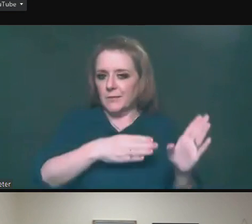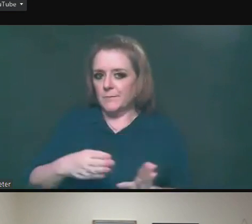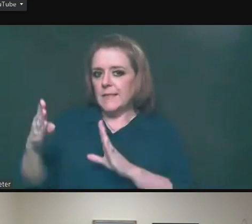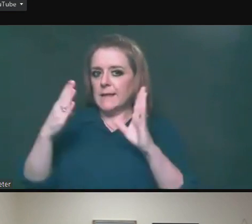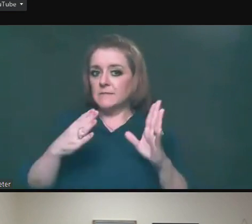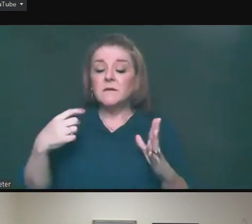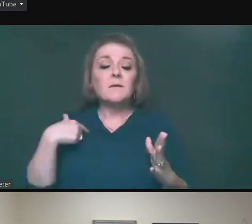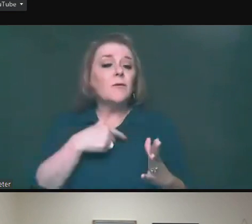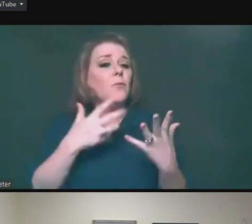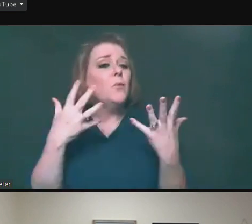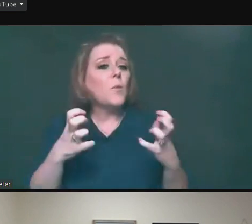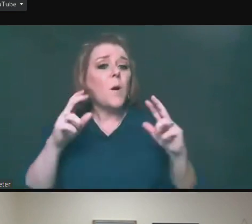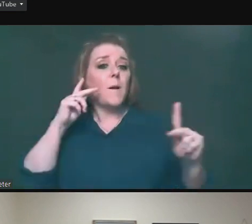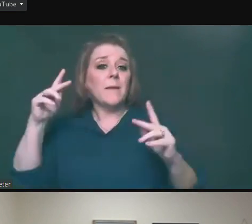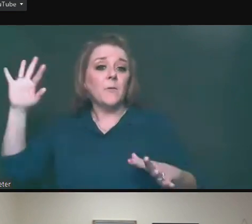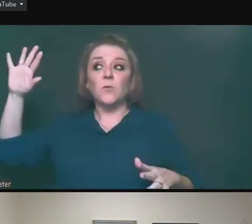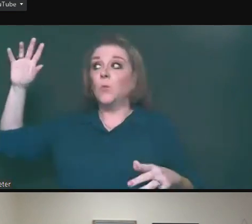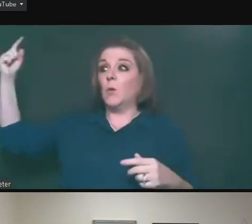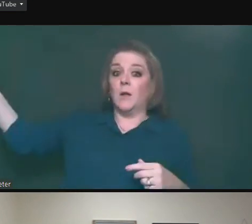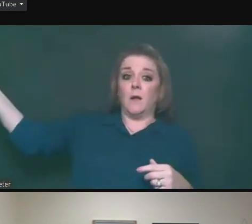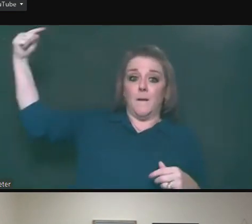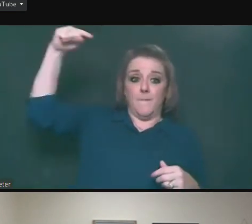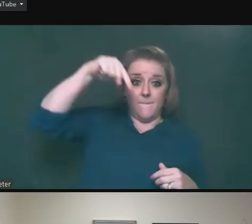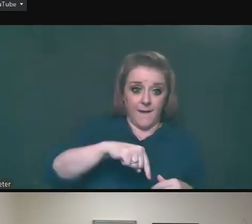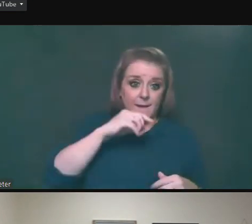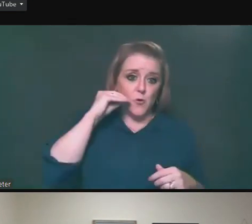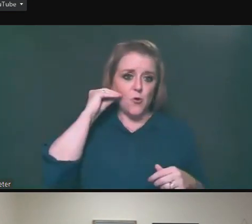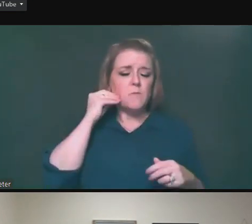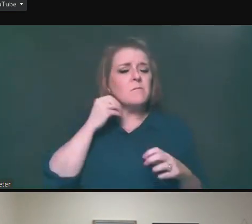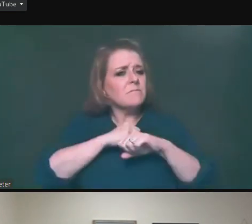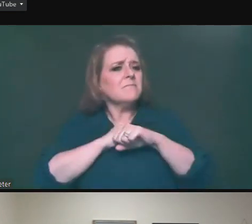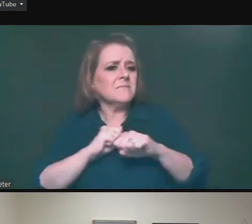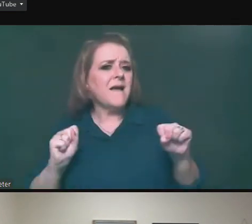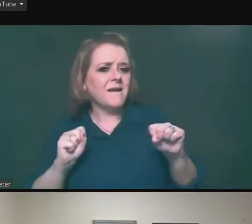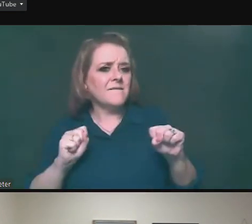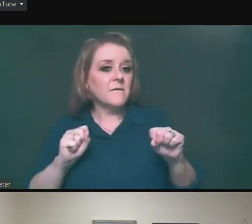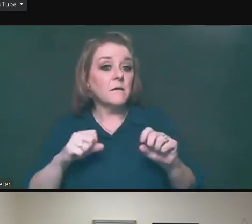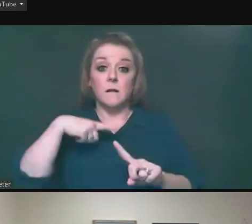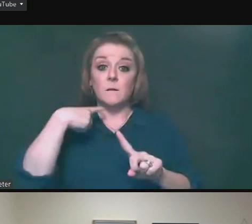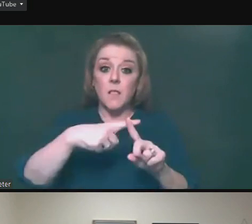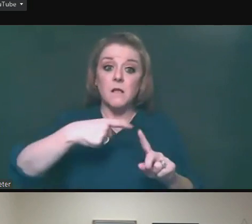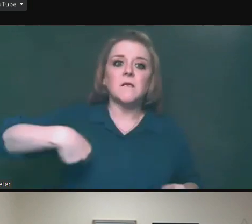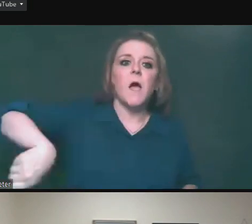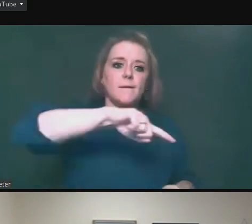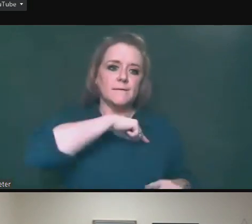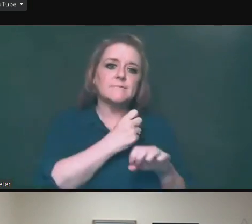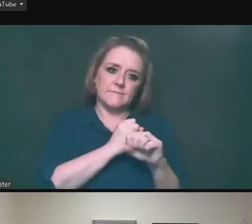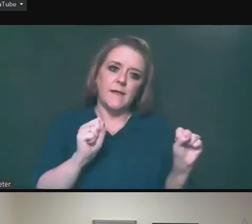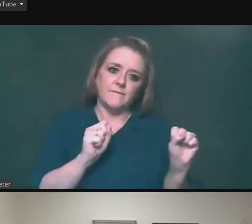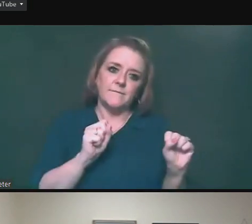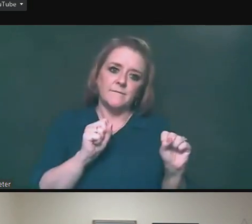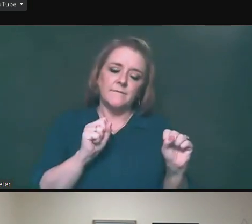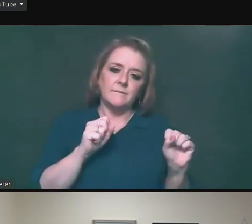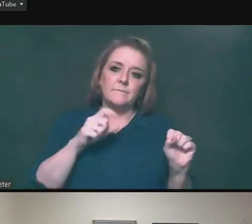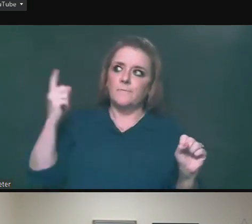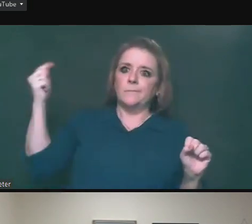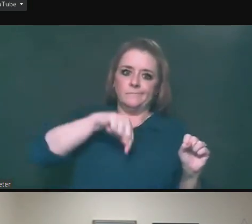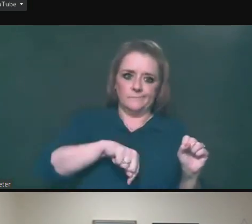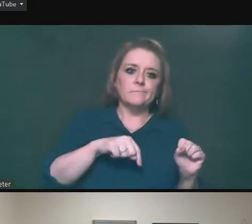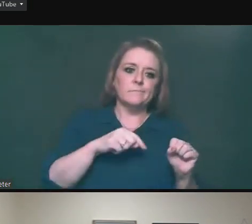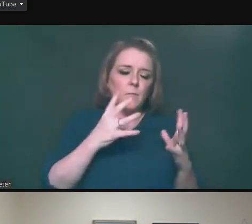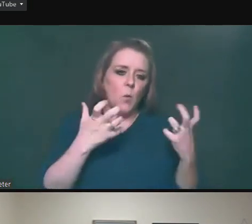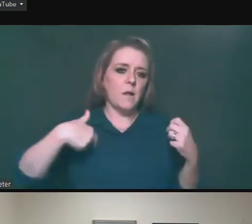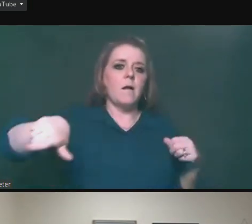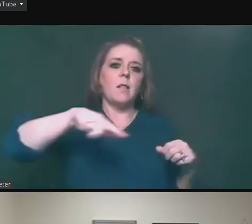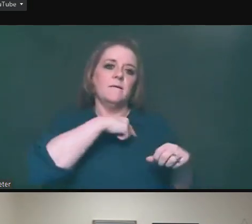them to be protected when they get here, as well as protecting our citizens when they come back.